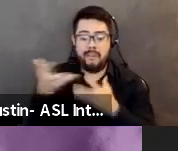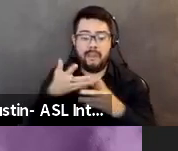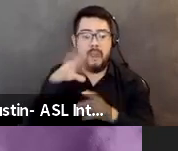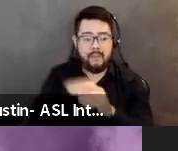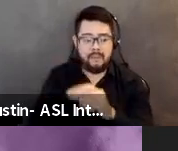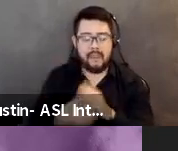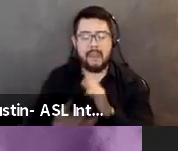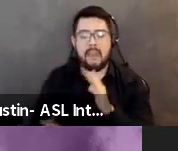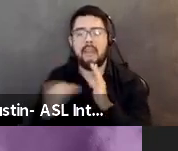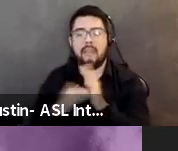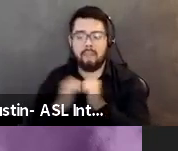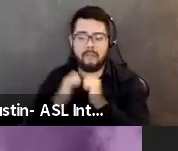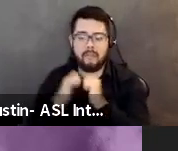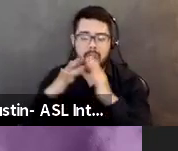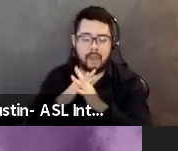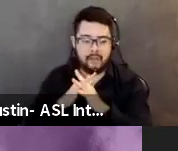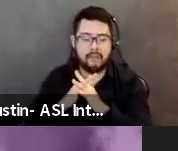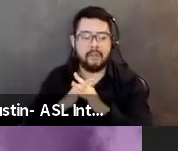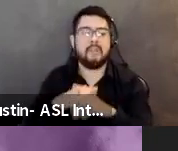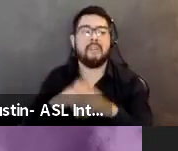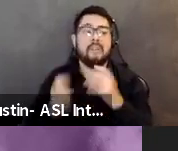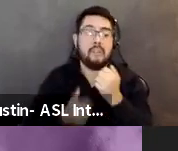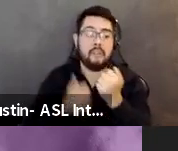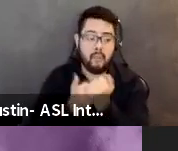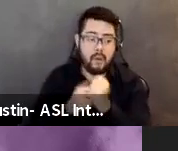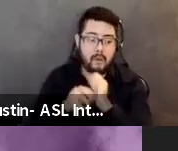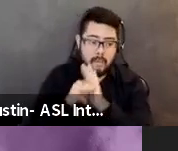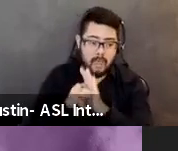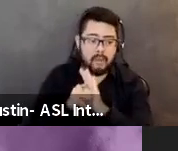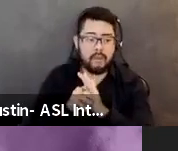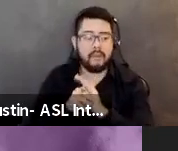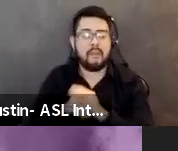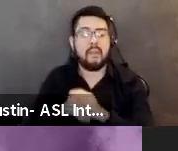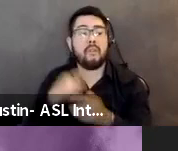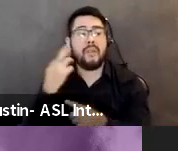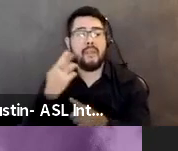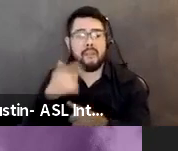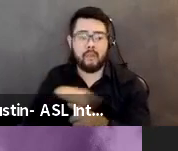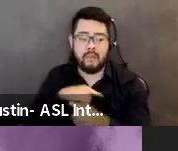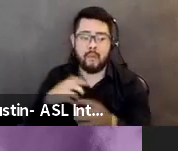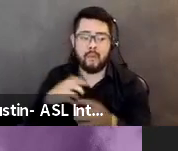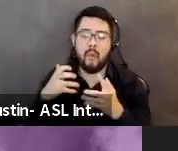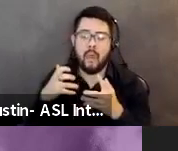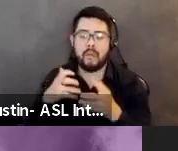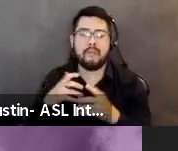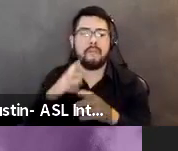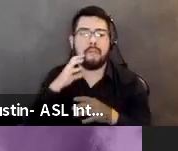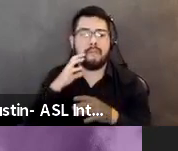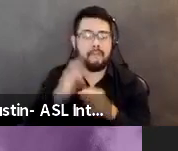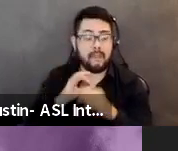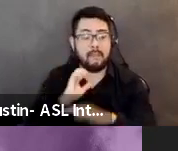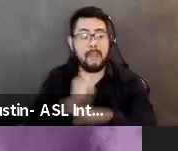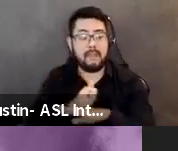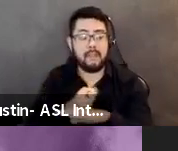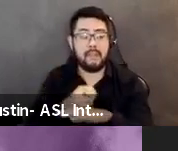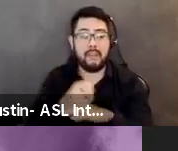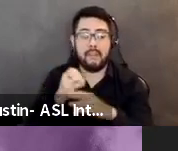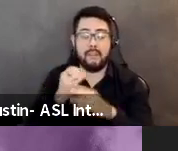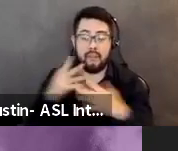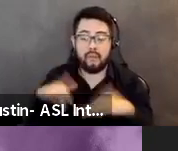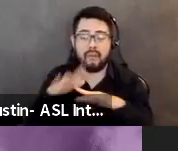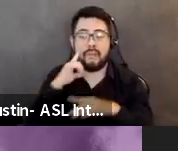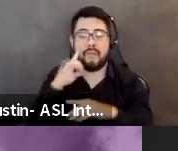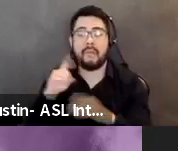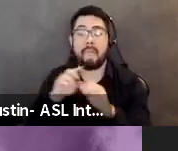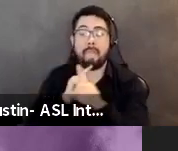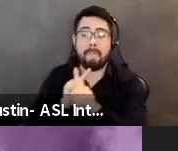model where our faith-based institutions will be providing youth mentoring to separate cohorts of schools in addition